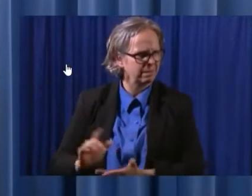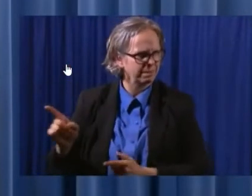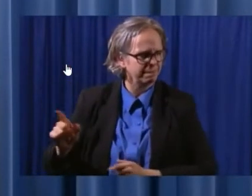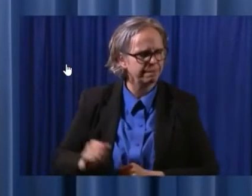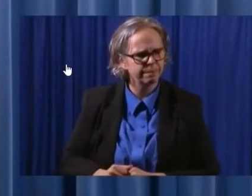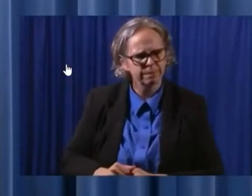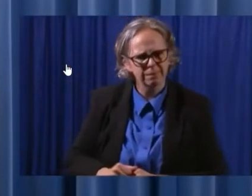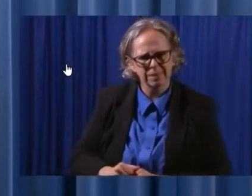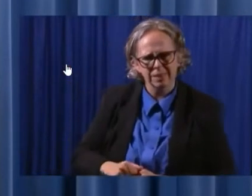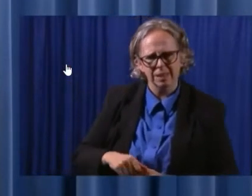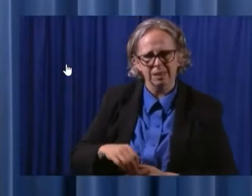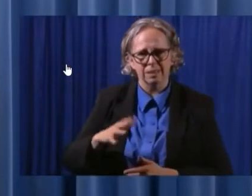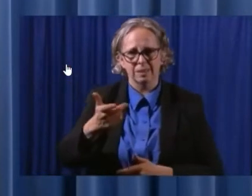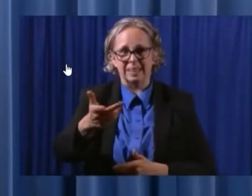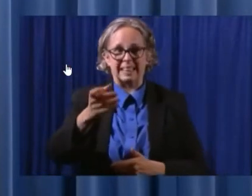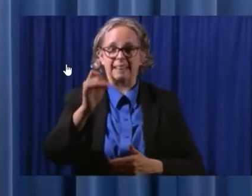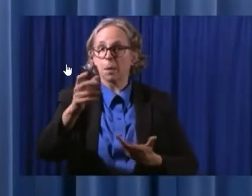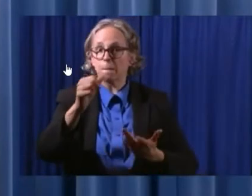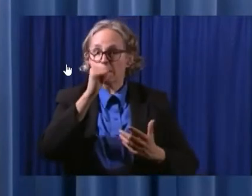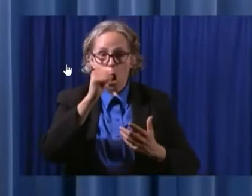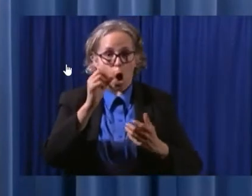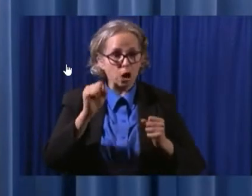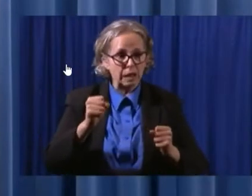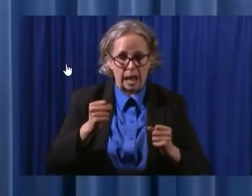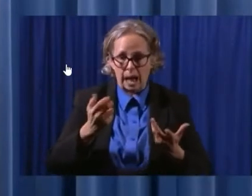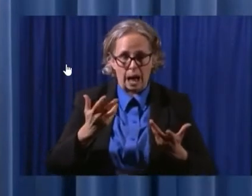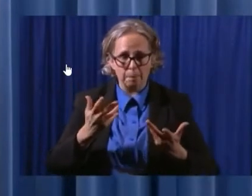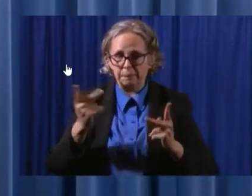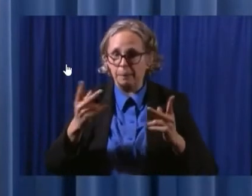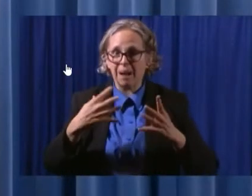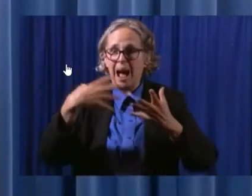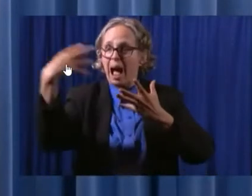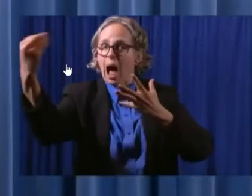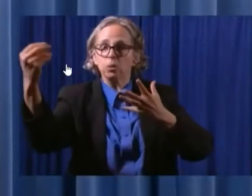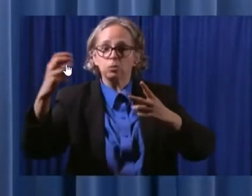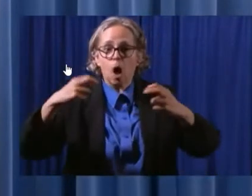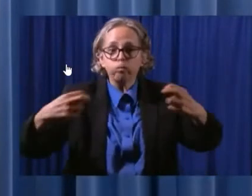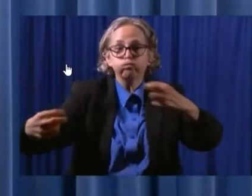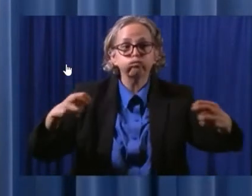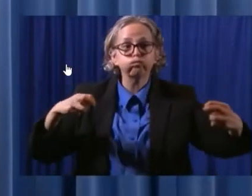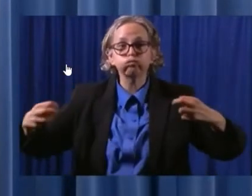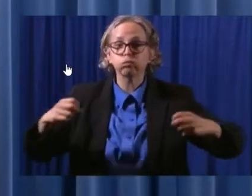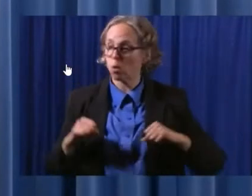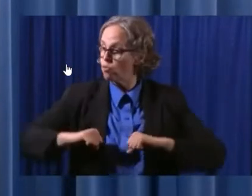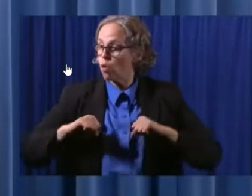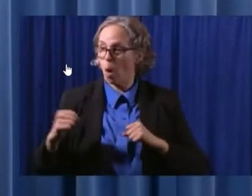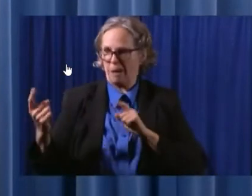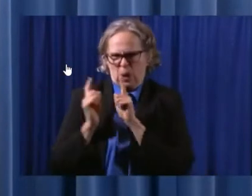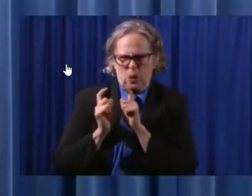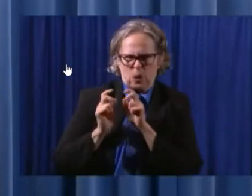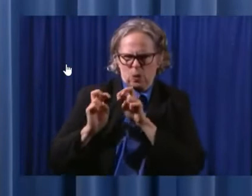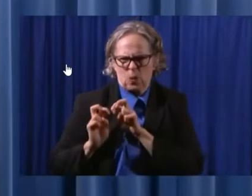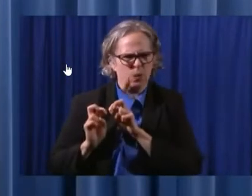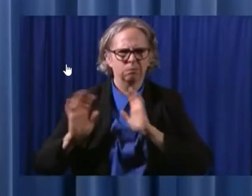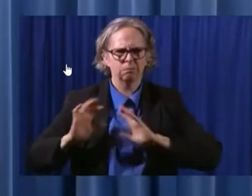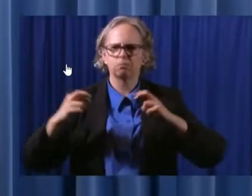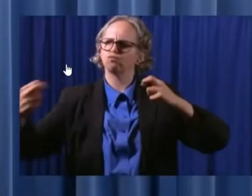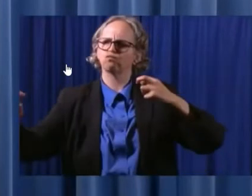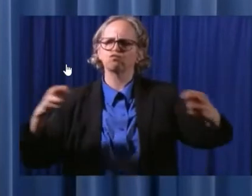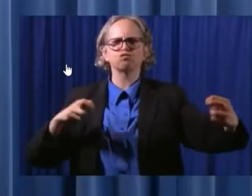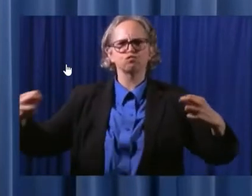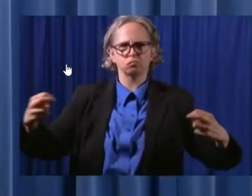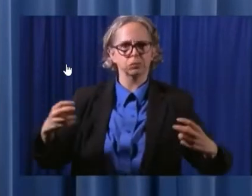out, get people outside, get people spread apart, it is a very, very positive thing. And so that's what I'm